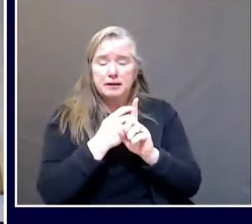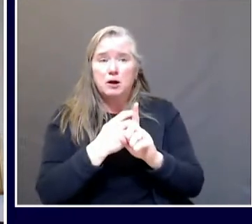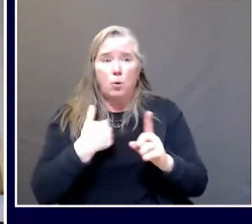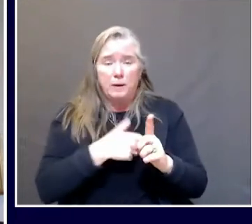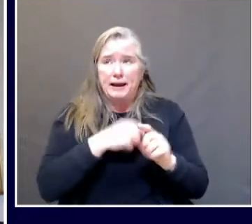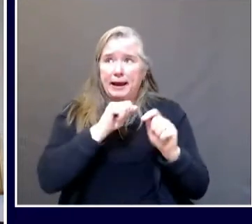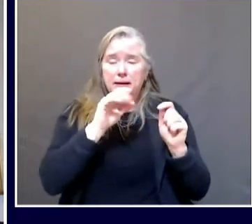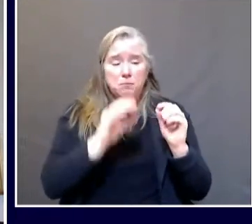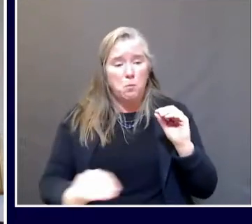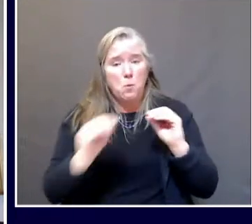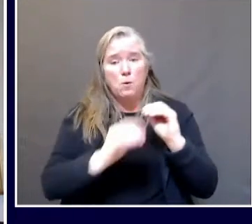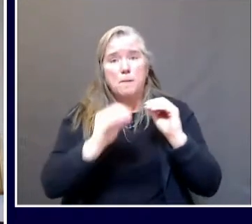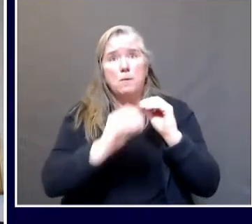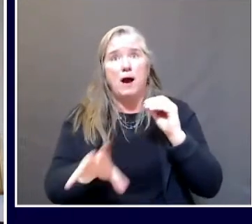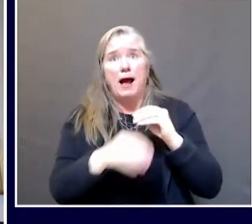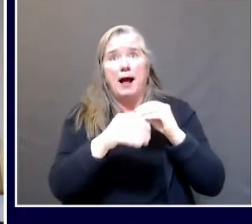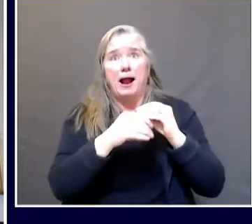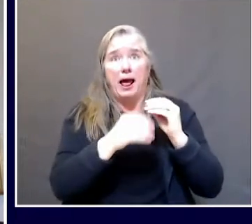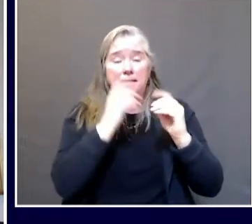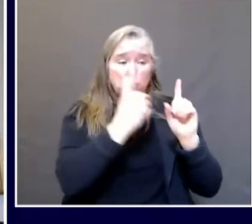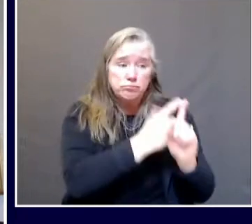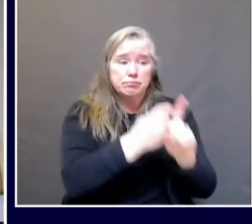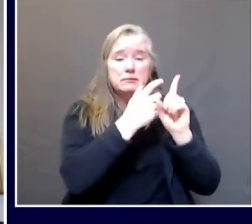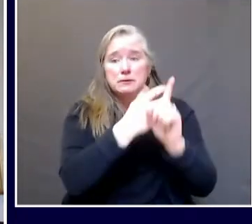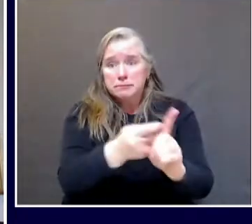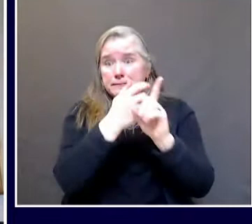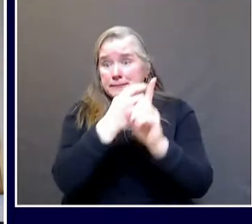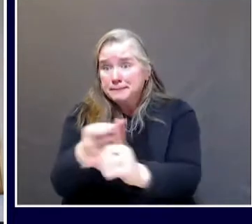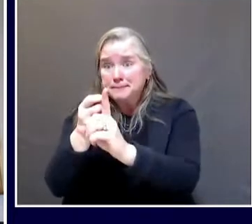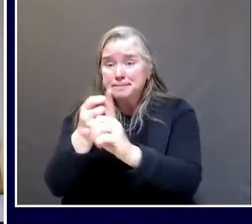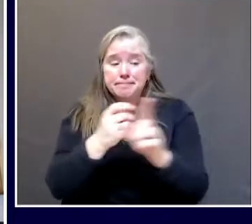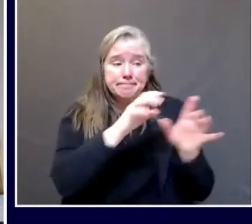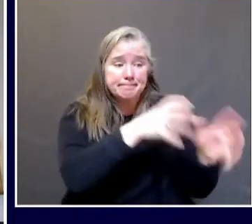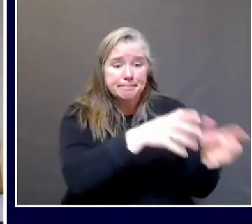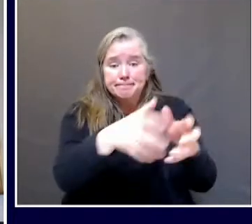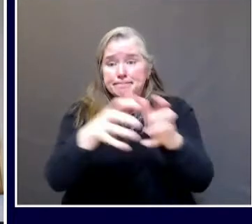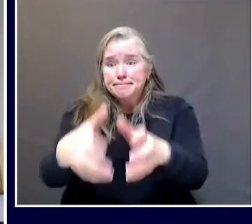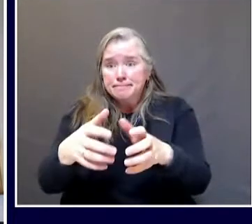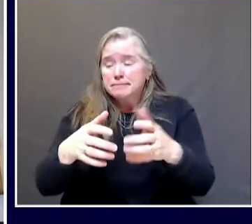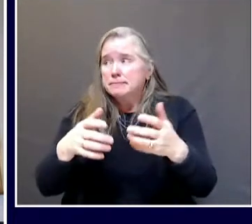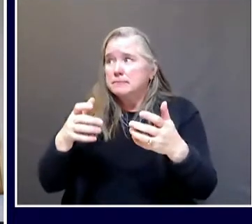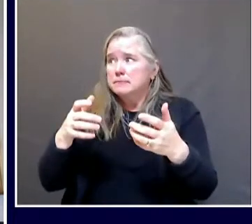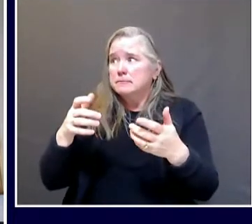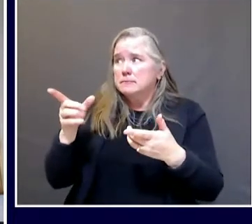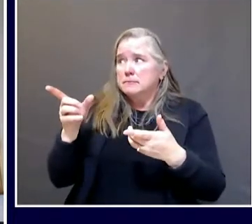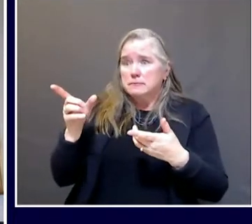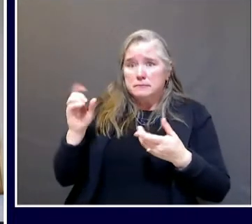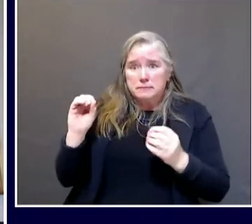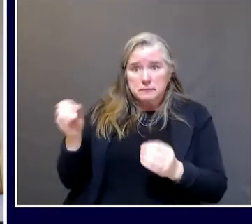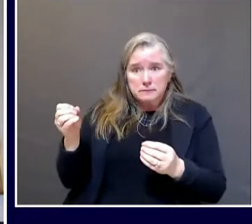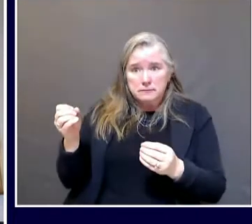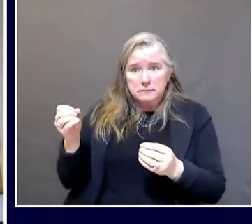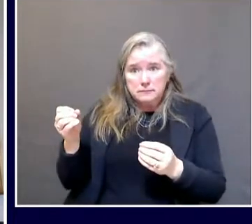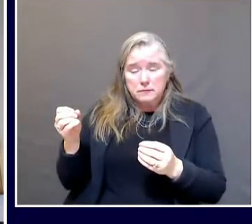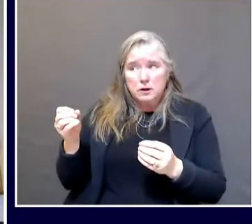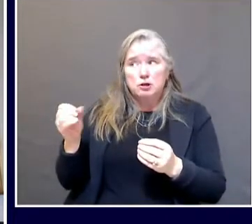through the throughput that they've told us they could accomplish every week. We now know that that was not